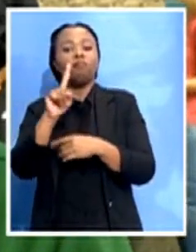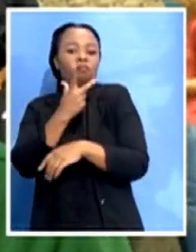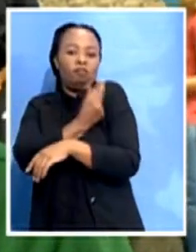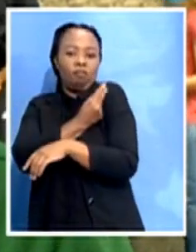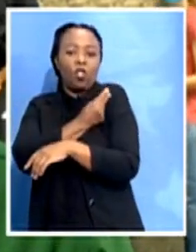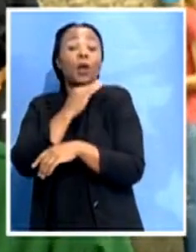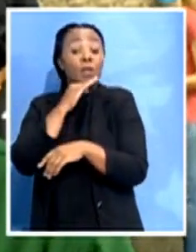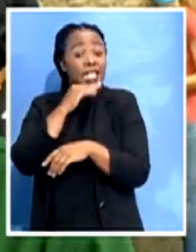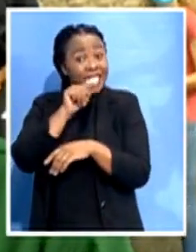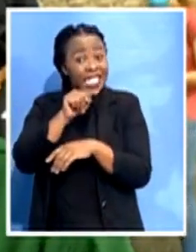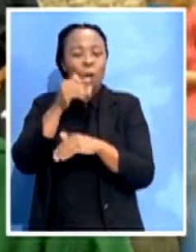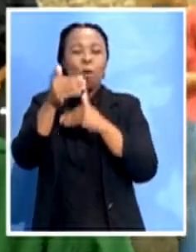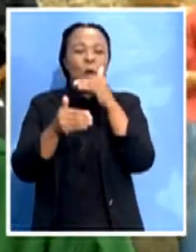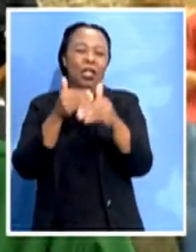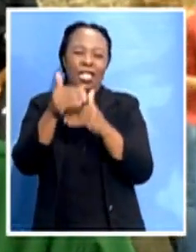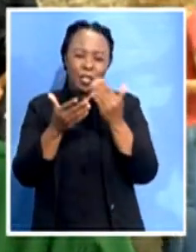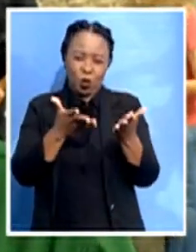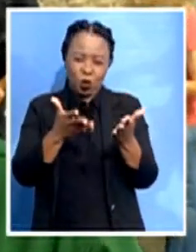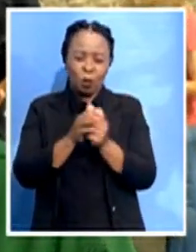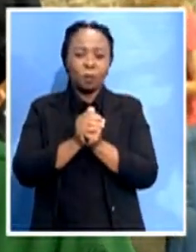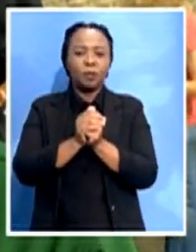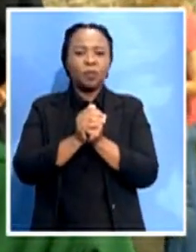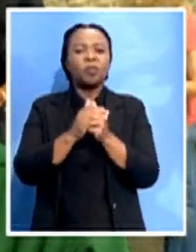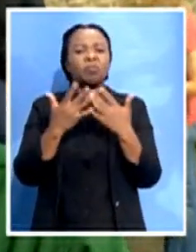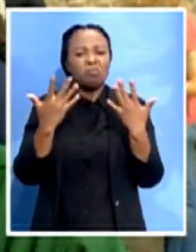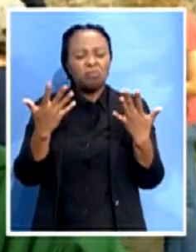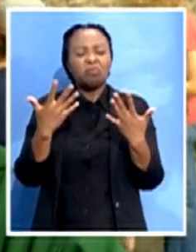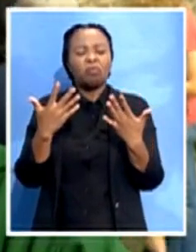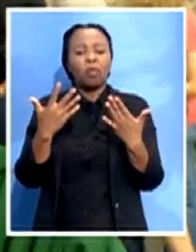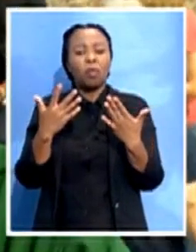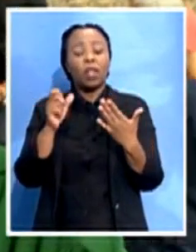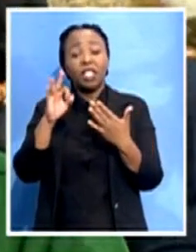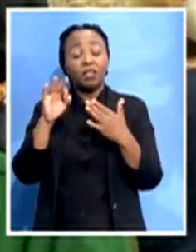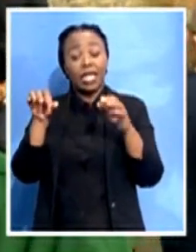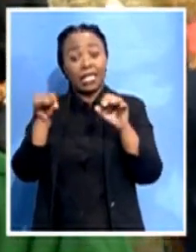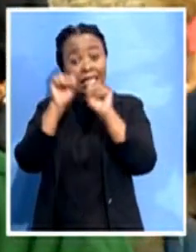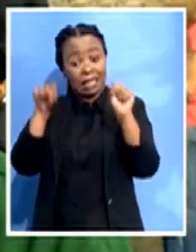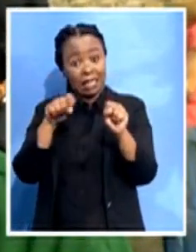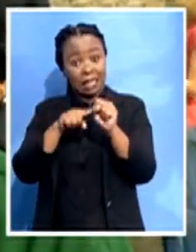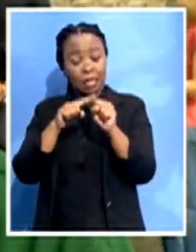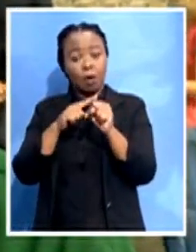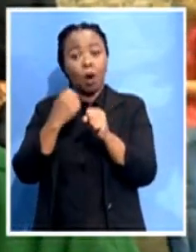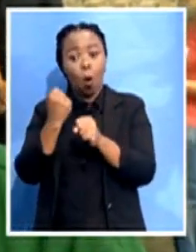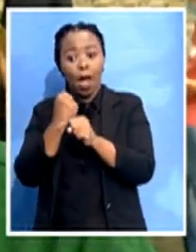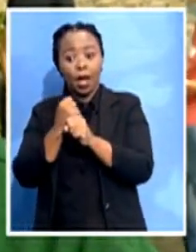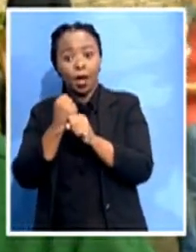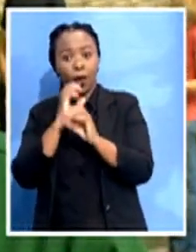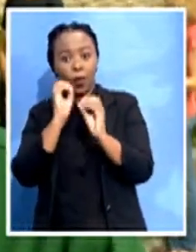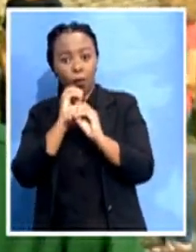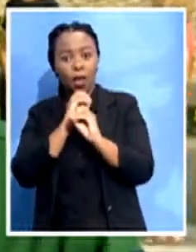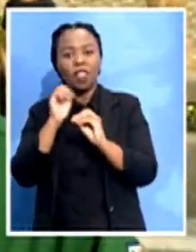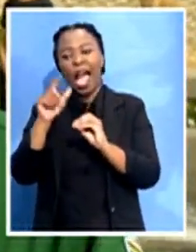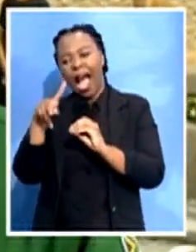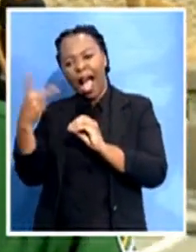paper-based system, so that if that is not up and running, we can also default to our paper-based system. So, Doctor, I understand that the